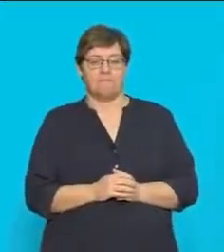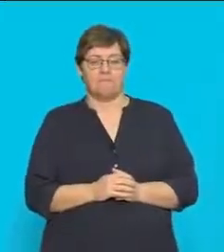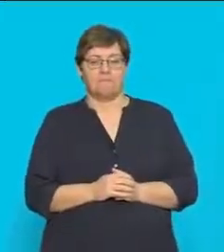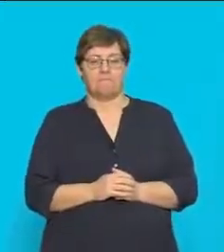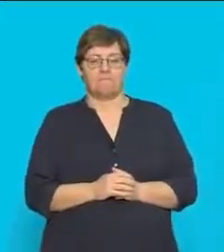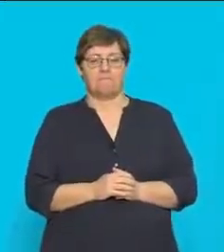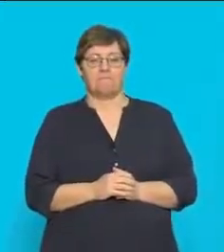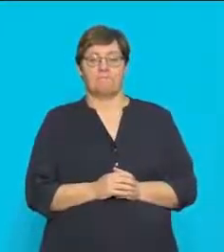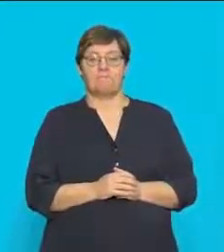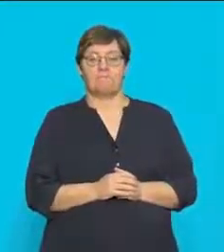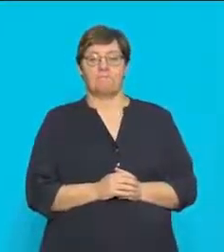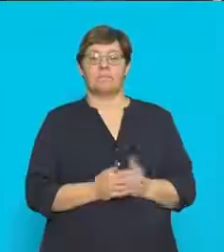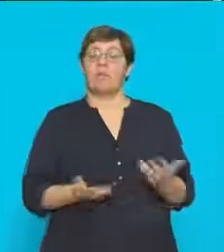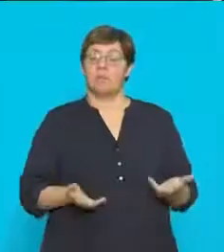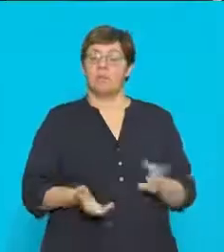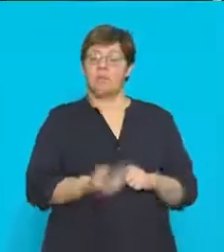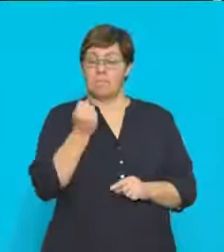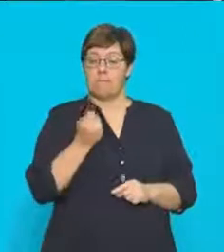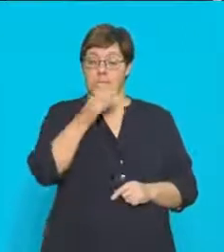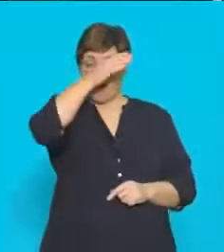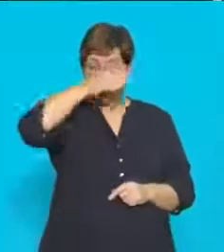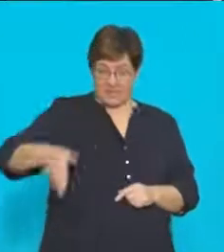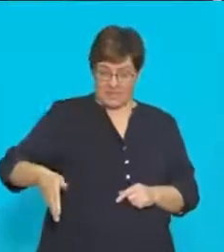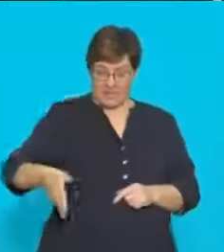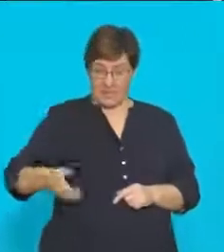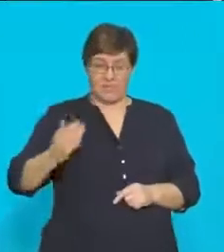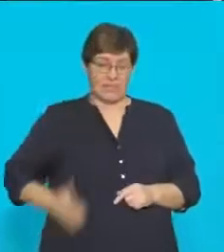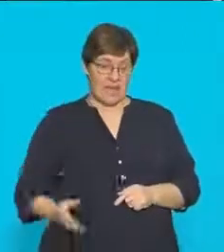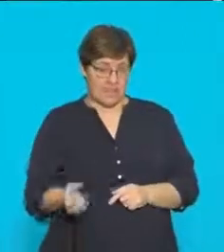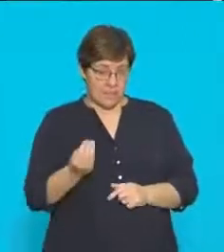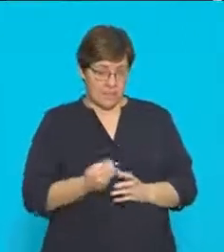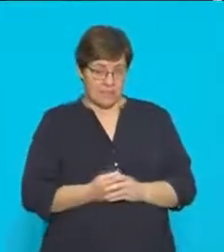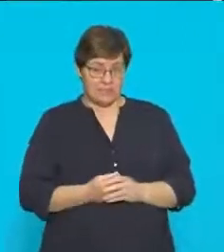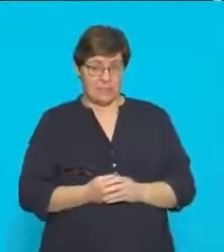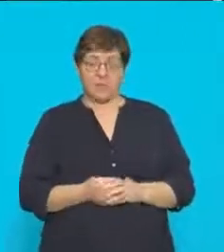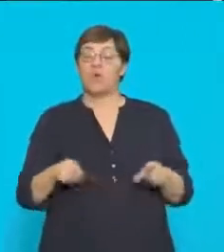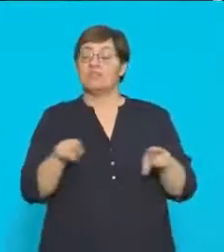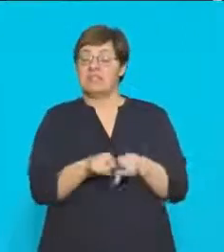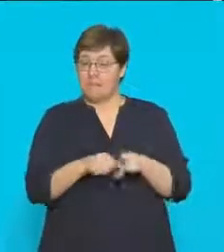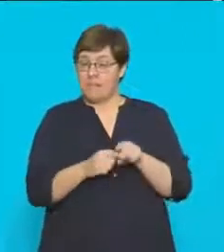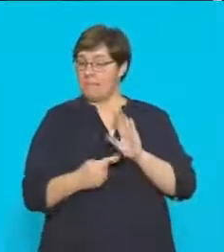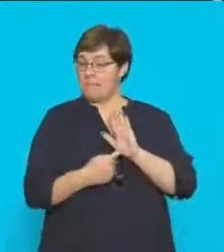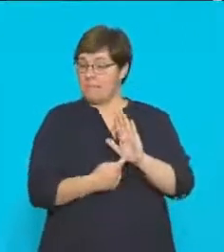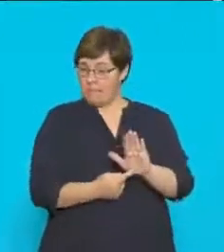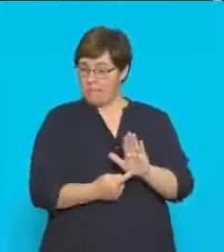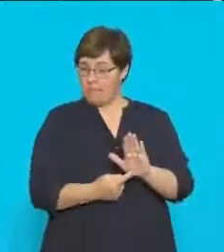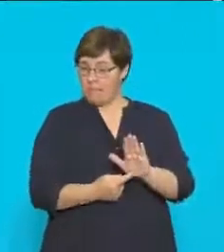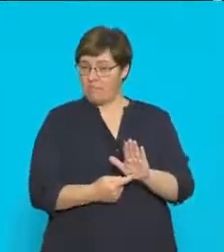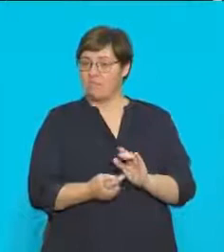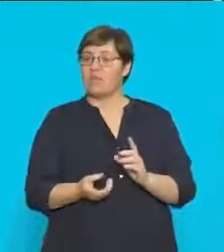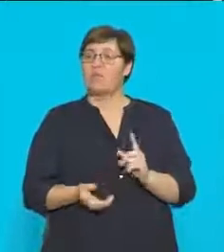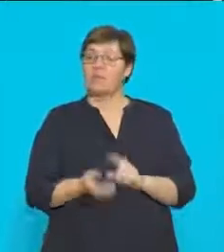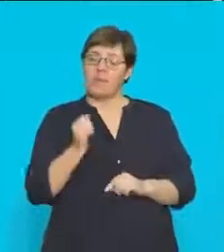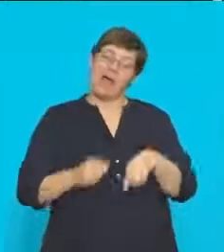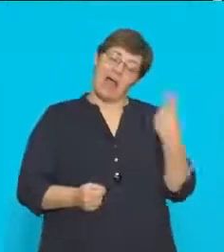Okay, so we found one length of one of the sides. Now we're going to use the same diagram and we're going to find the